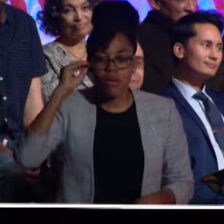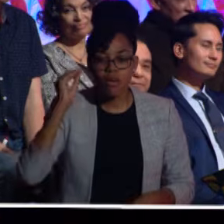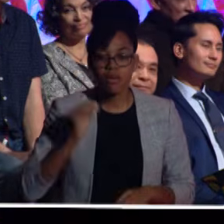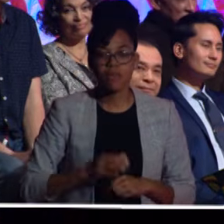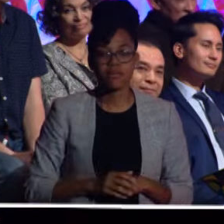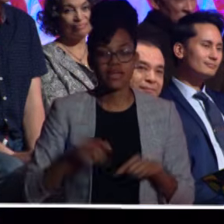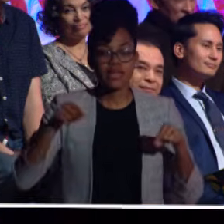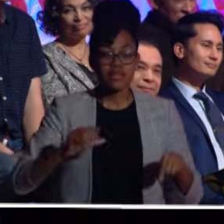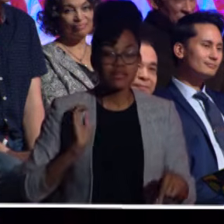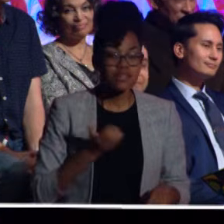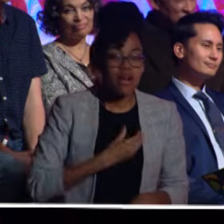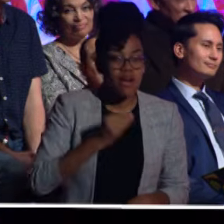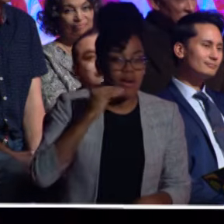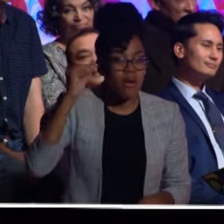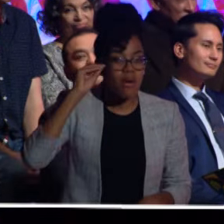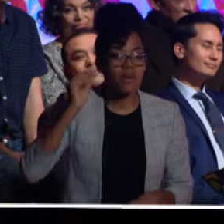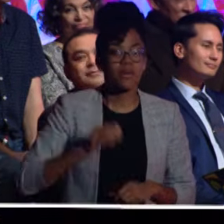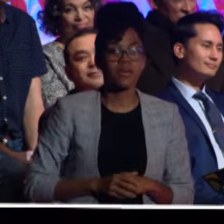Thank you.